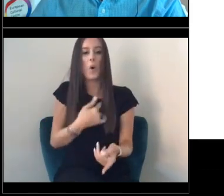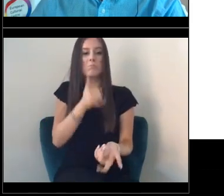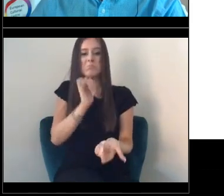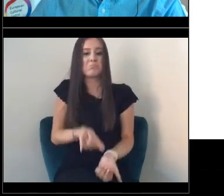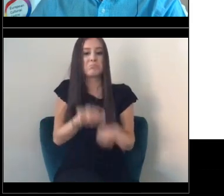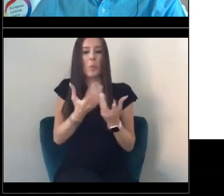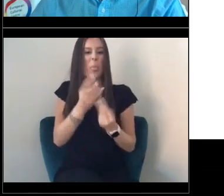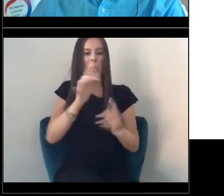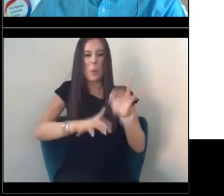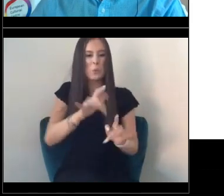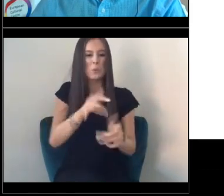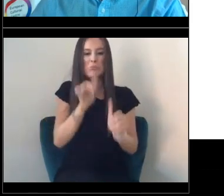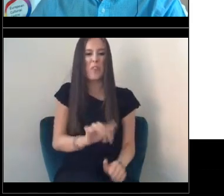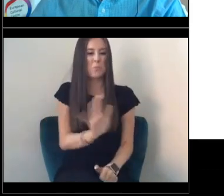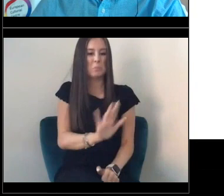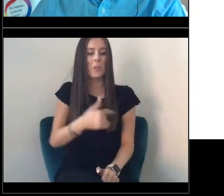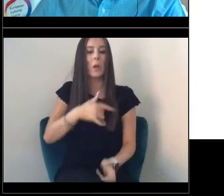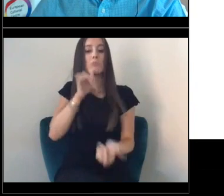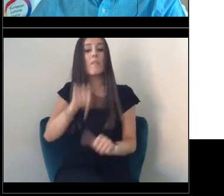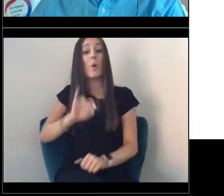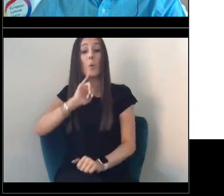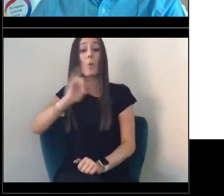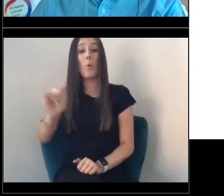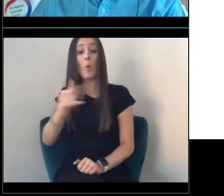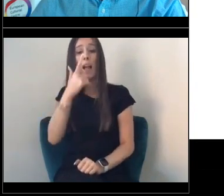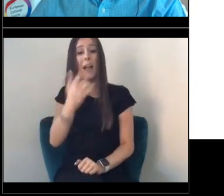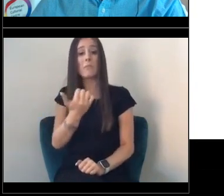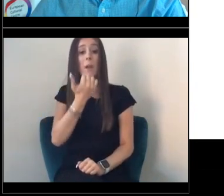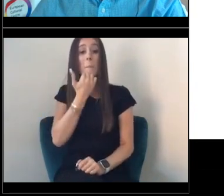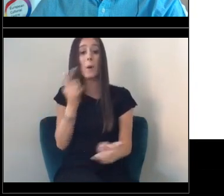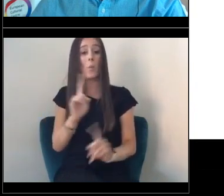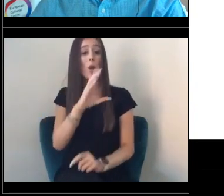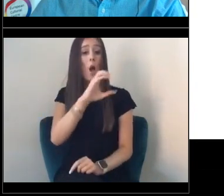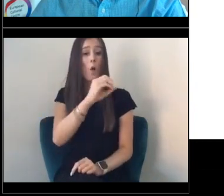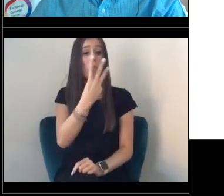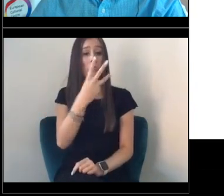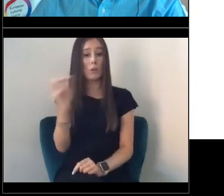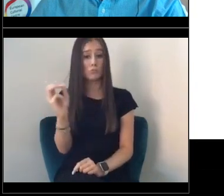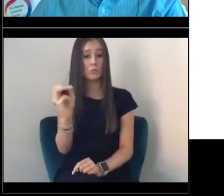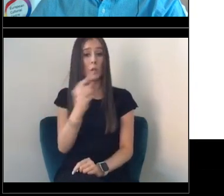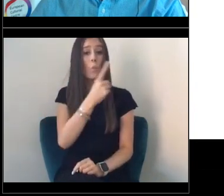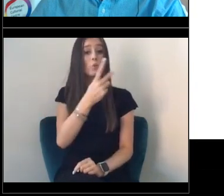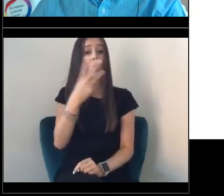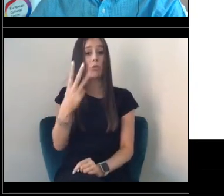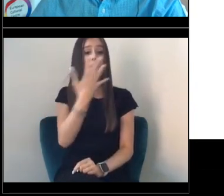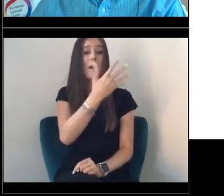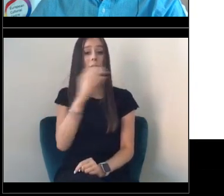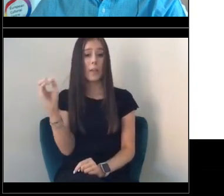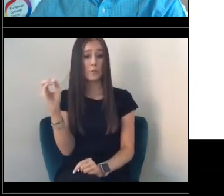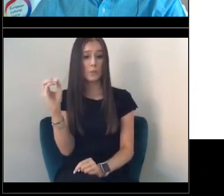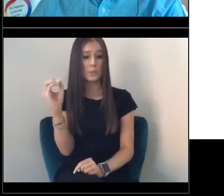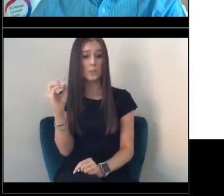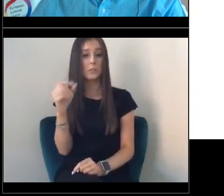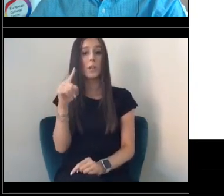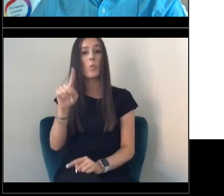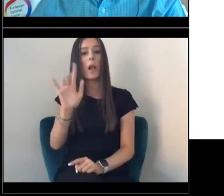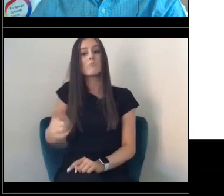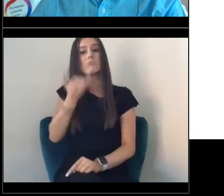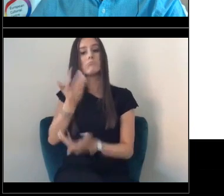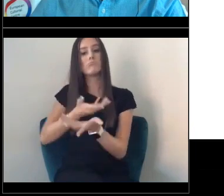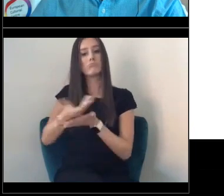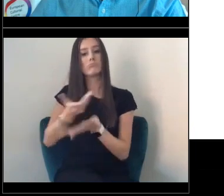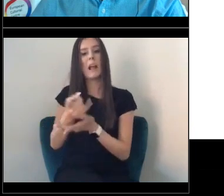internet, they of course can give us a call, as we've said, on 0300 123 5000 to provide a response